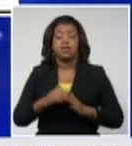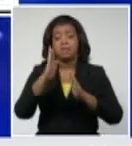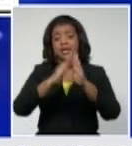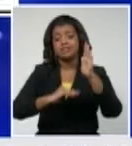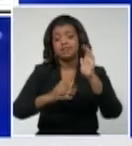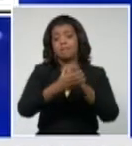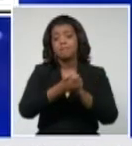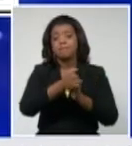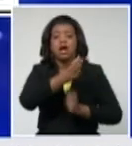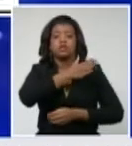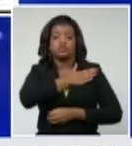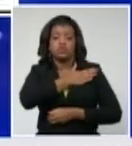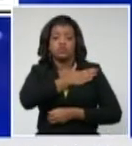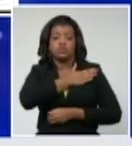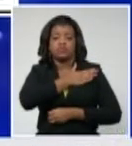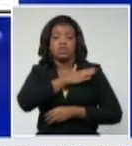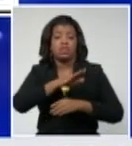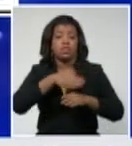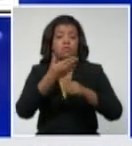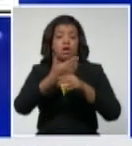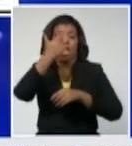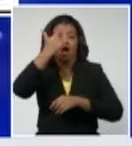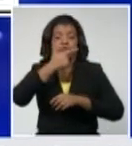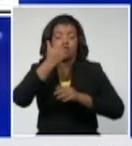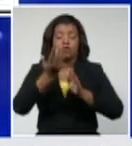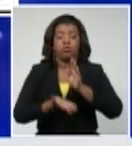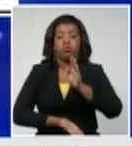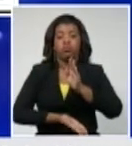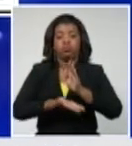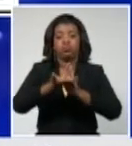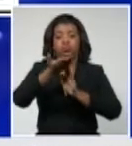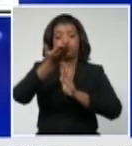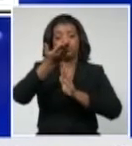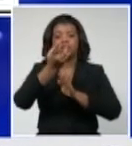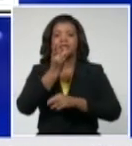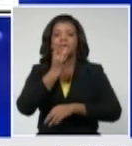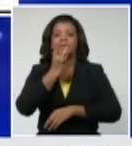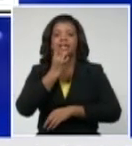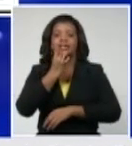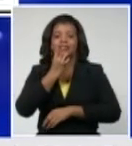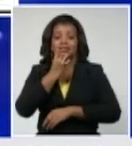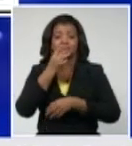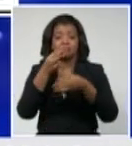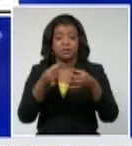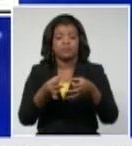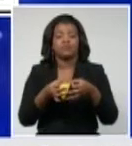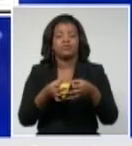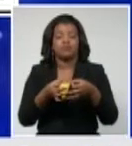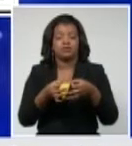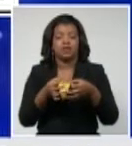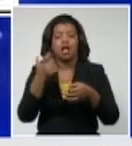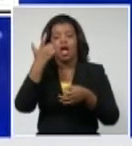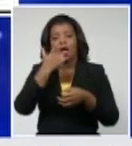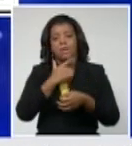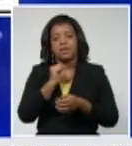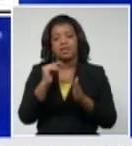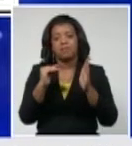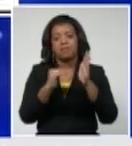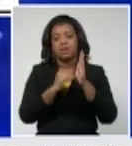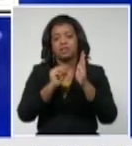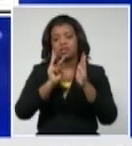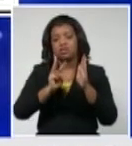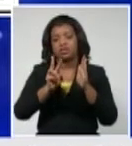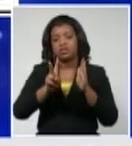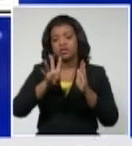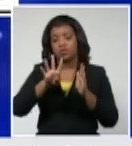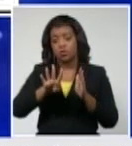1,324 in April, 547 in May, 265 in June, 286 in July,